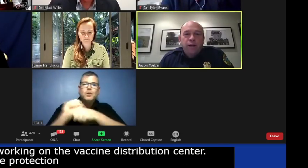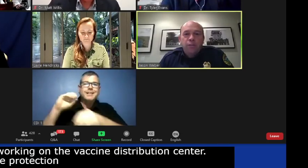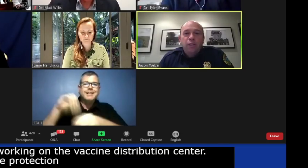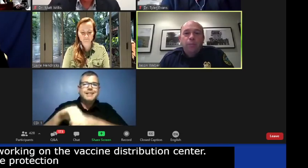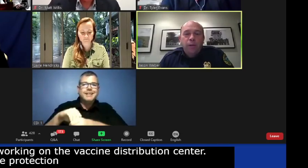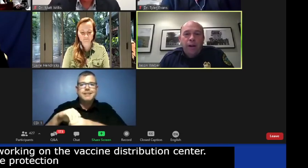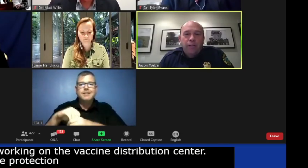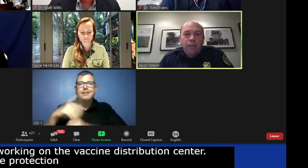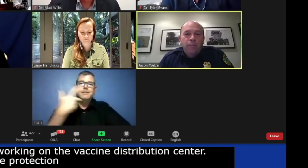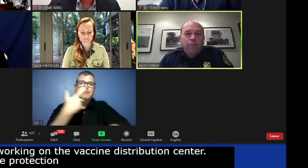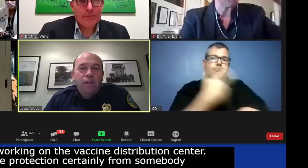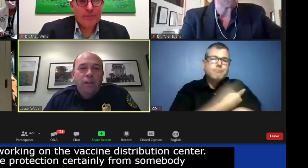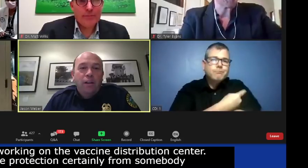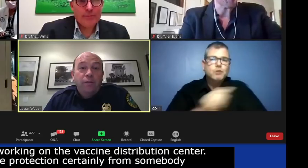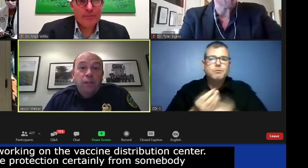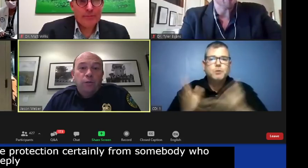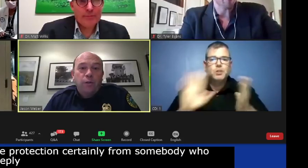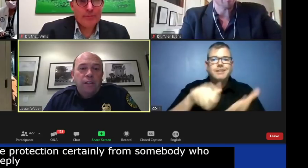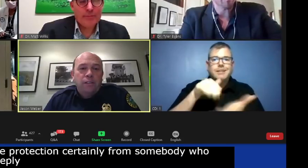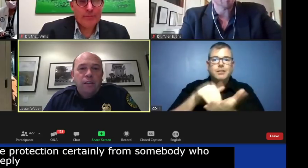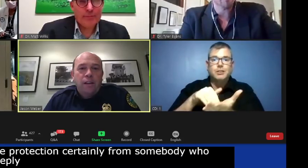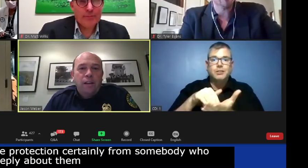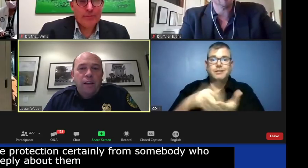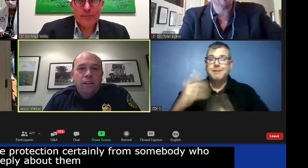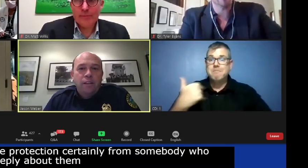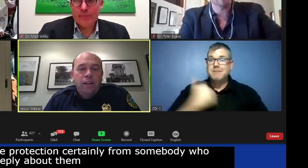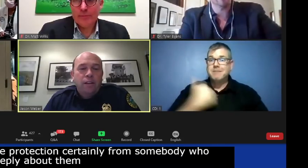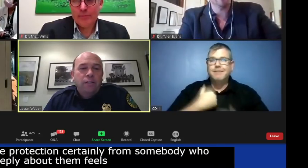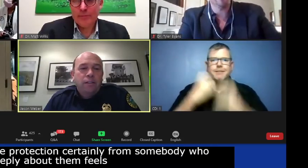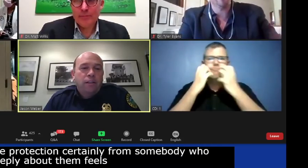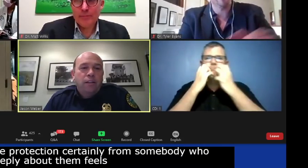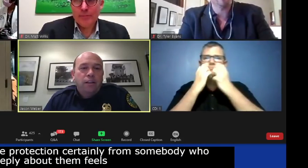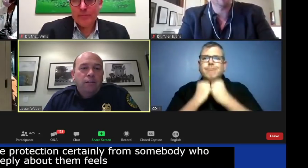who cares deeply about them, feels great, and